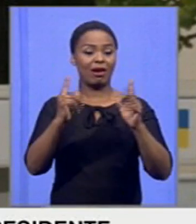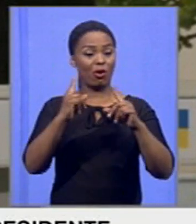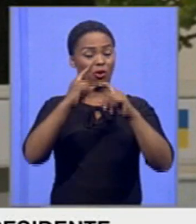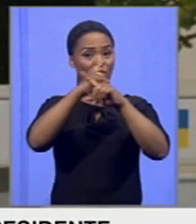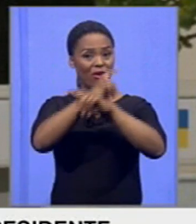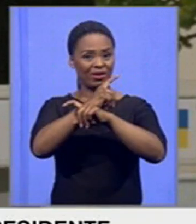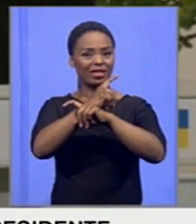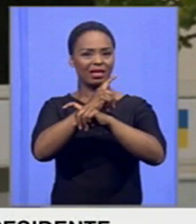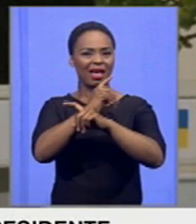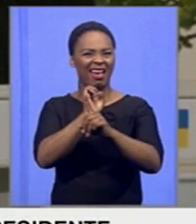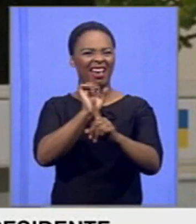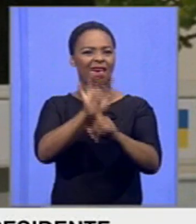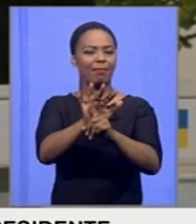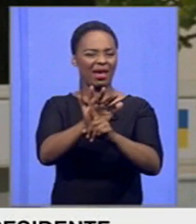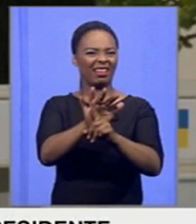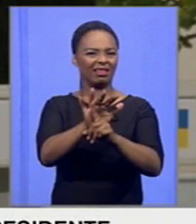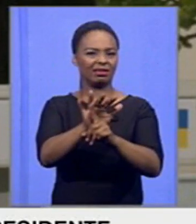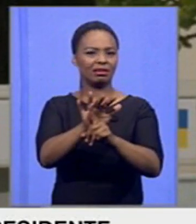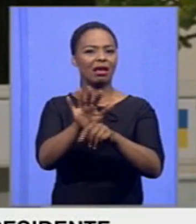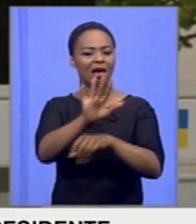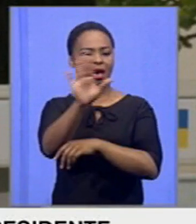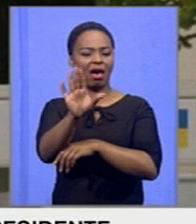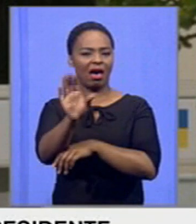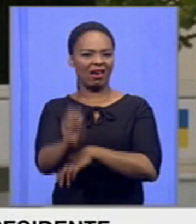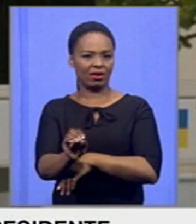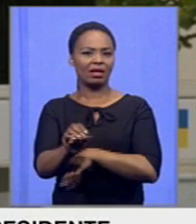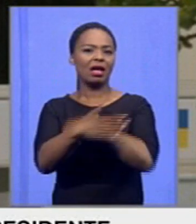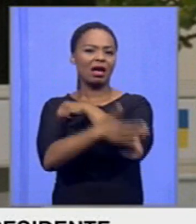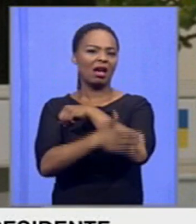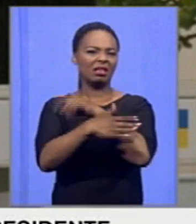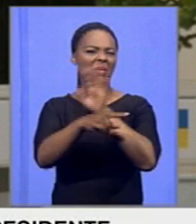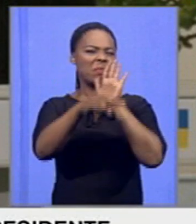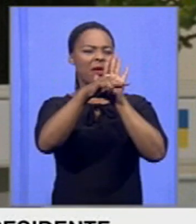also affecting African countries negatively,